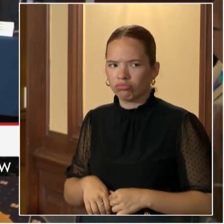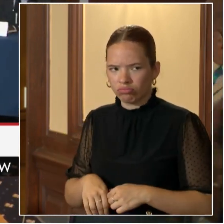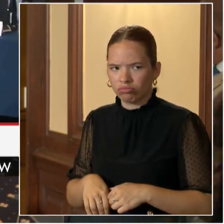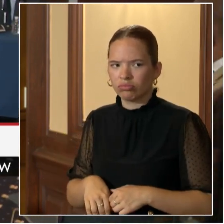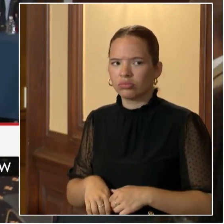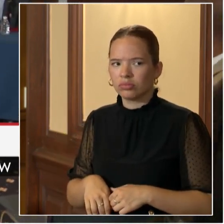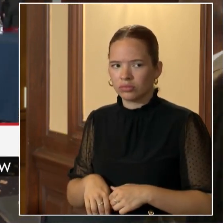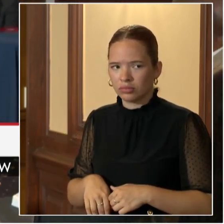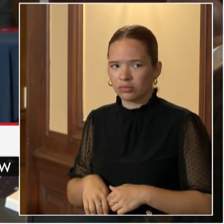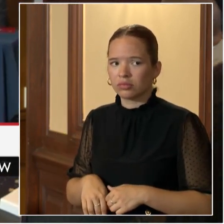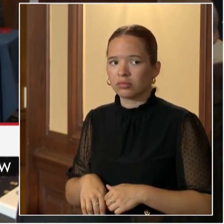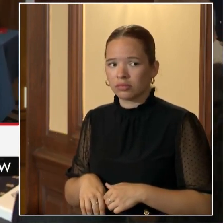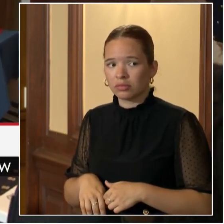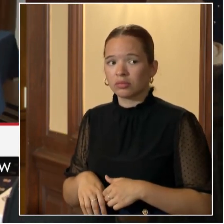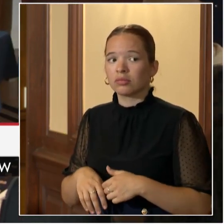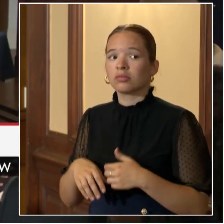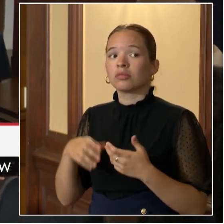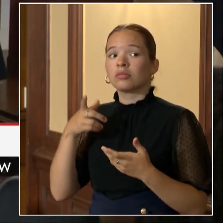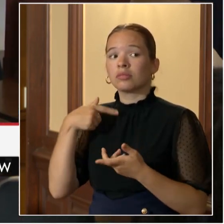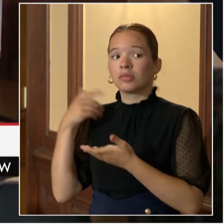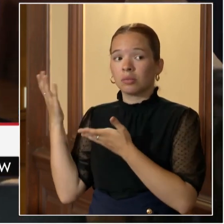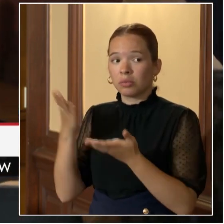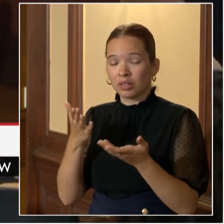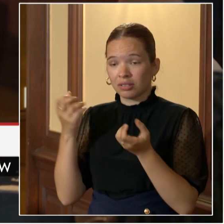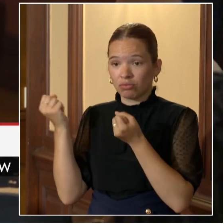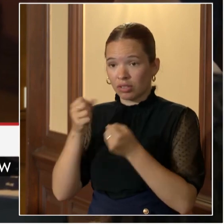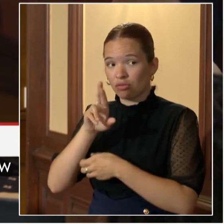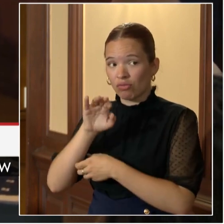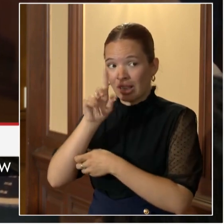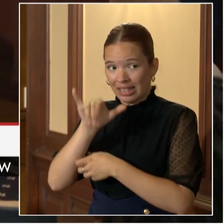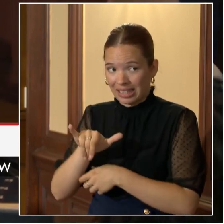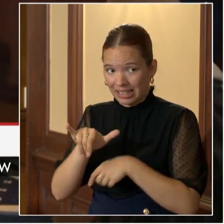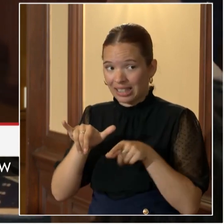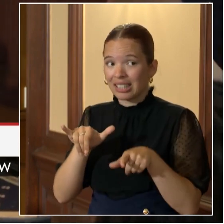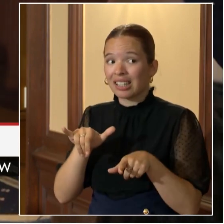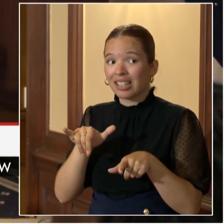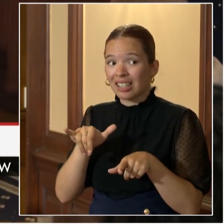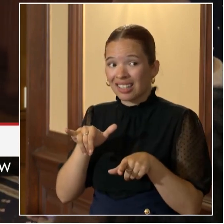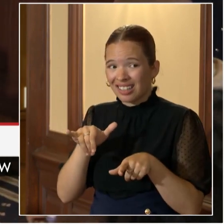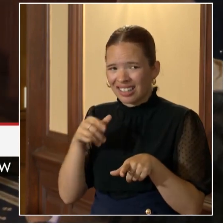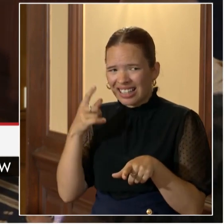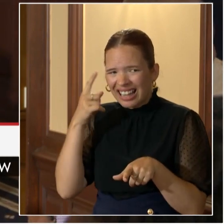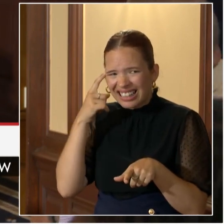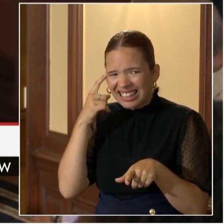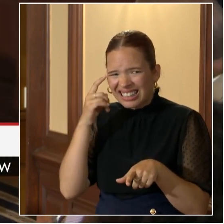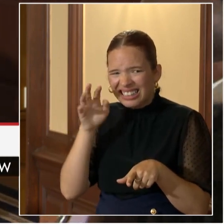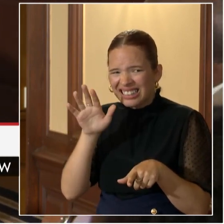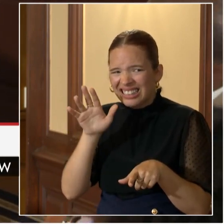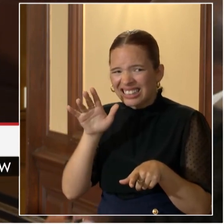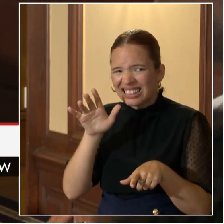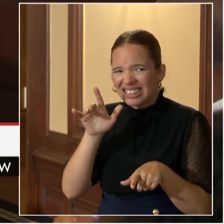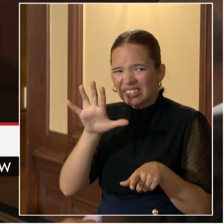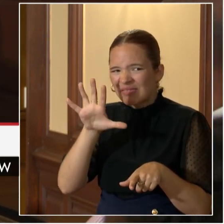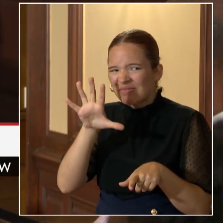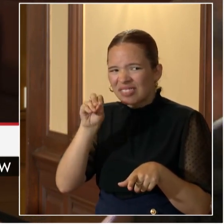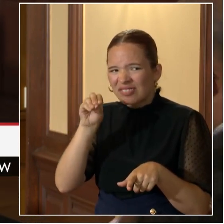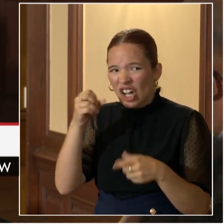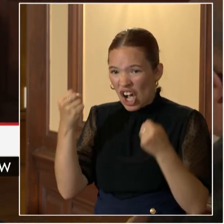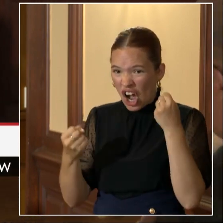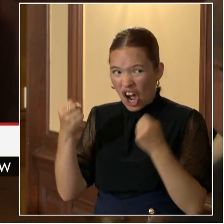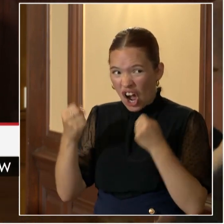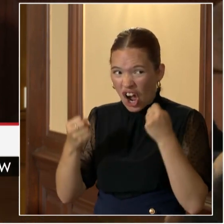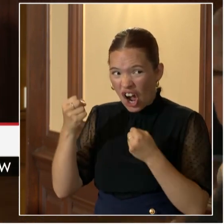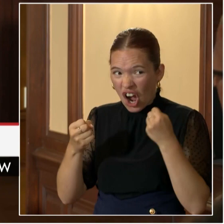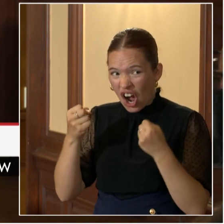supercars out and got a lot of attention for the issue. We landed in, I think, half a dozen publications, including internationally, for our work in bringing